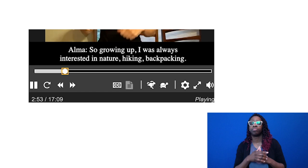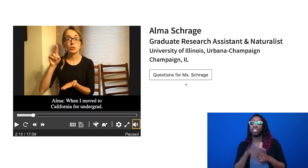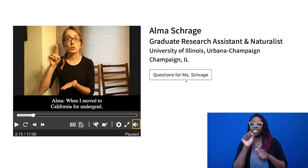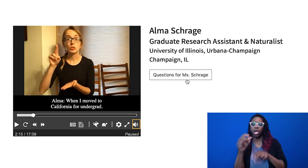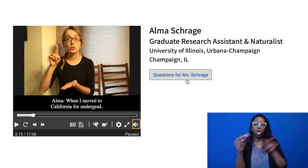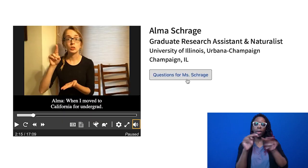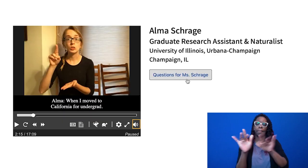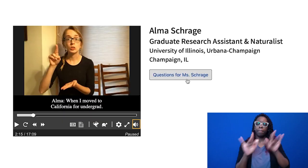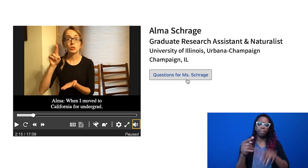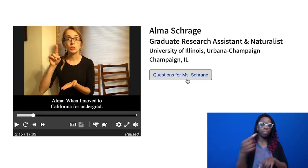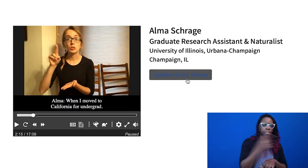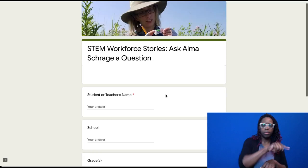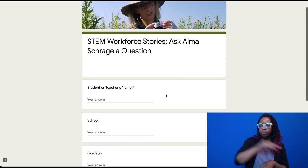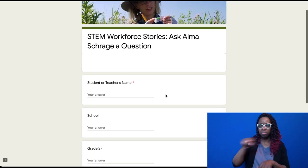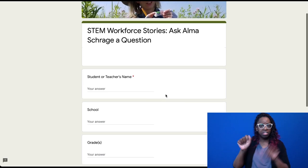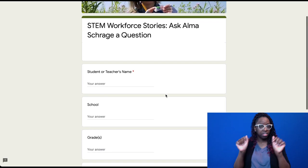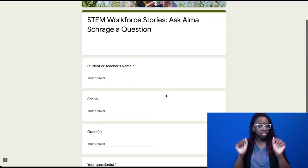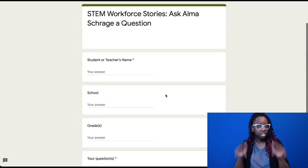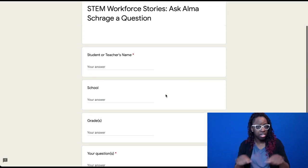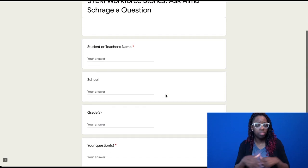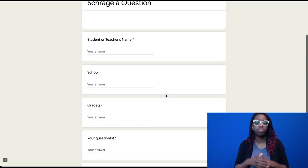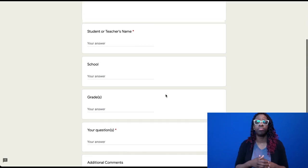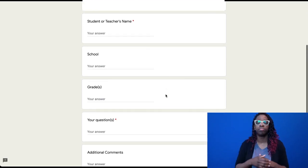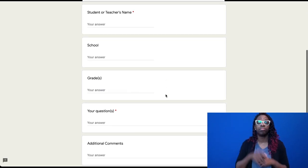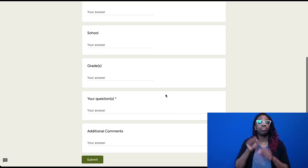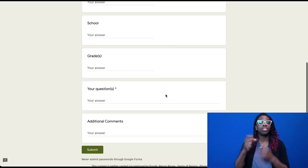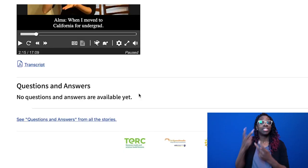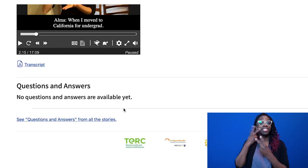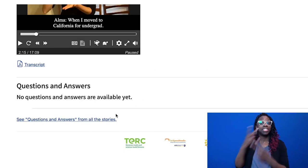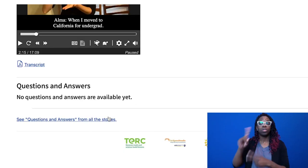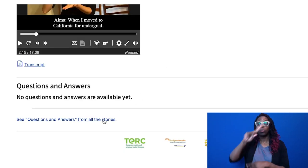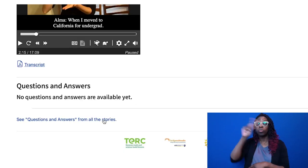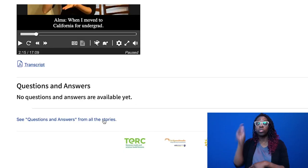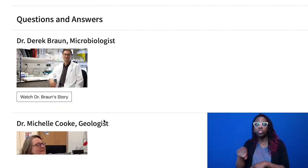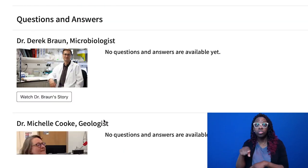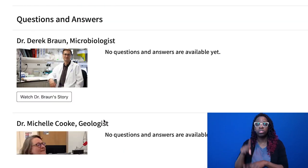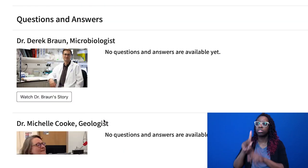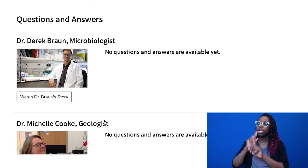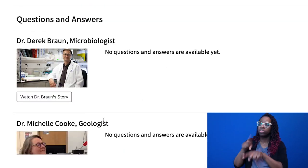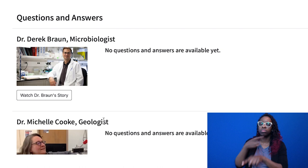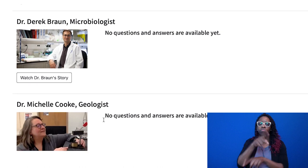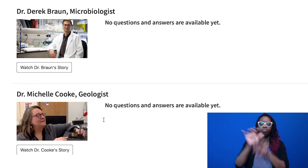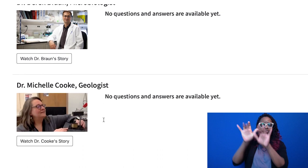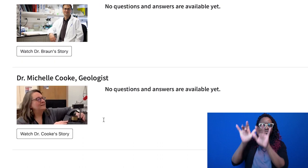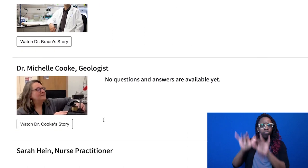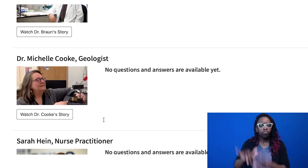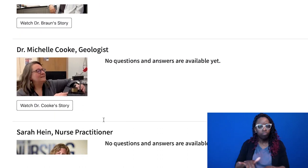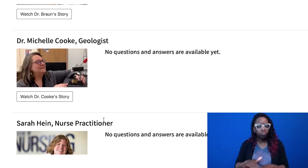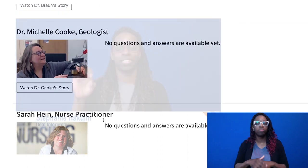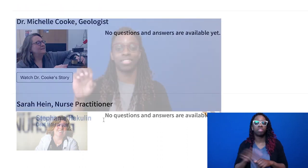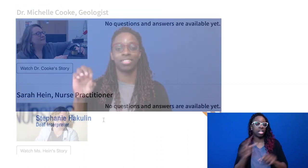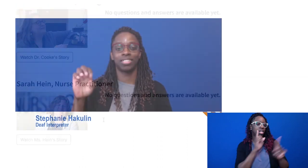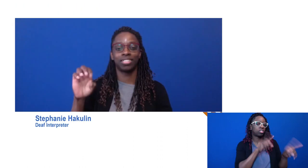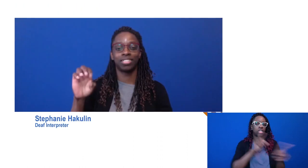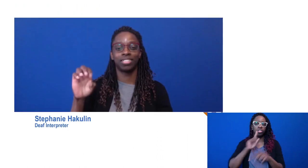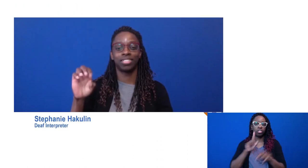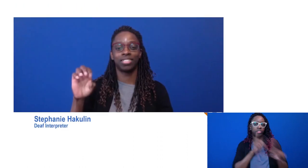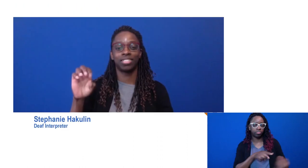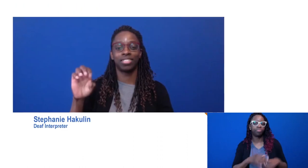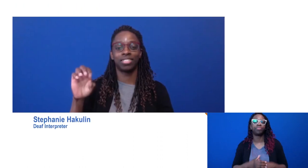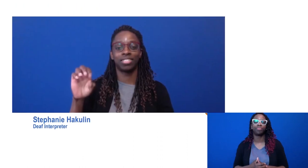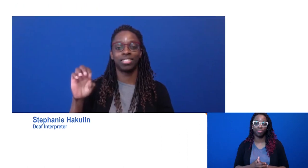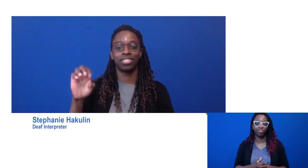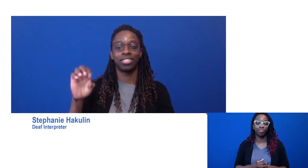story, submit questions to the professional, and see the complete list of questions and answers, while the video series